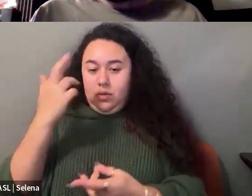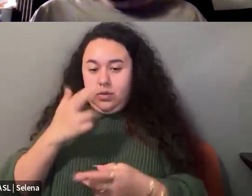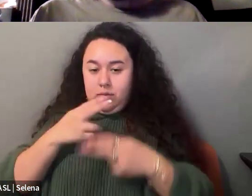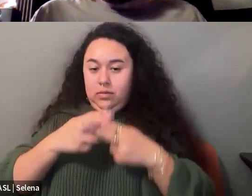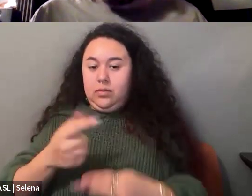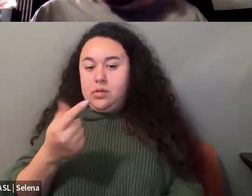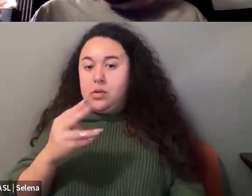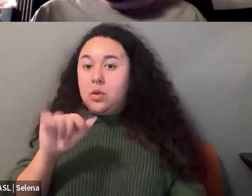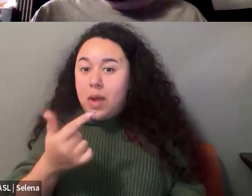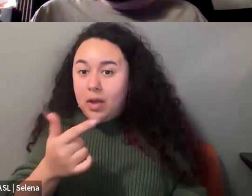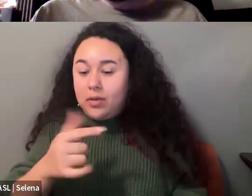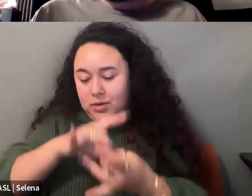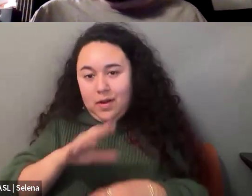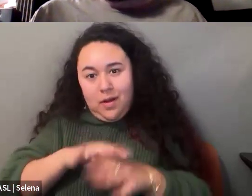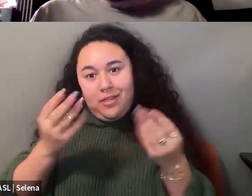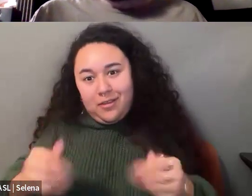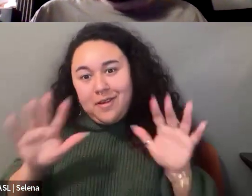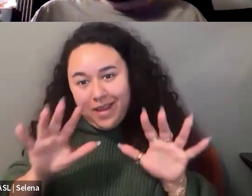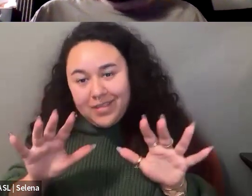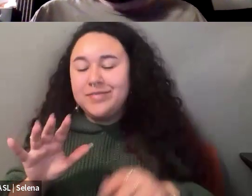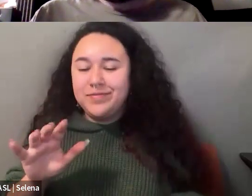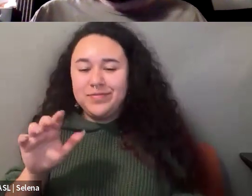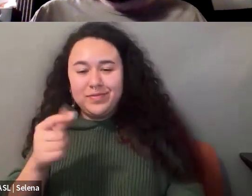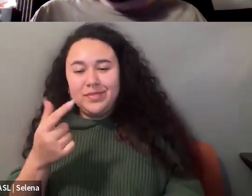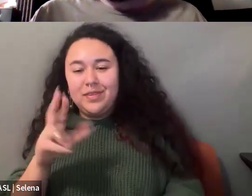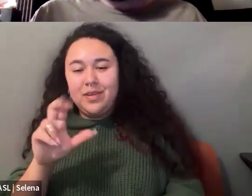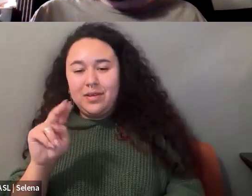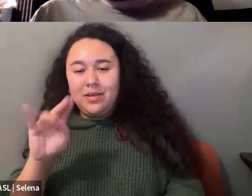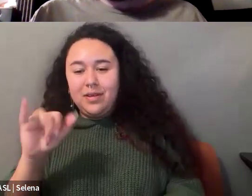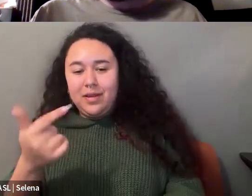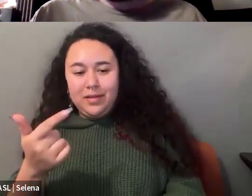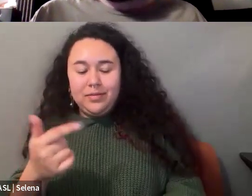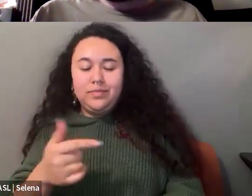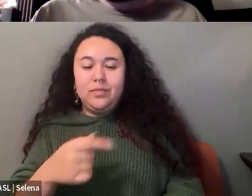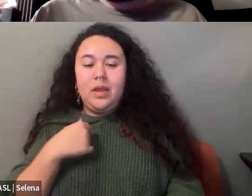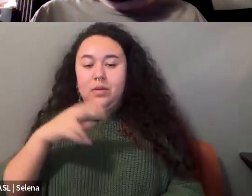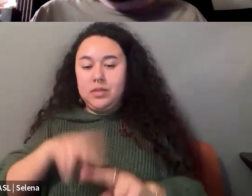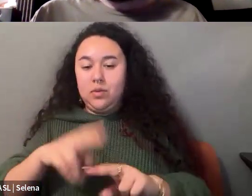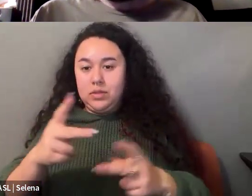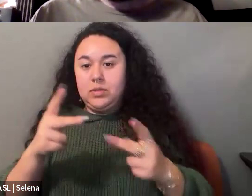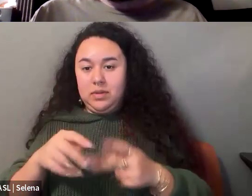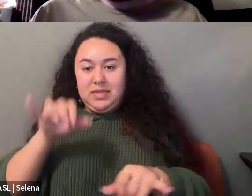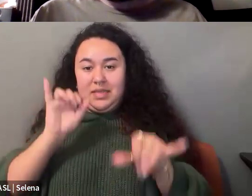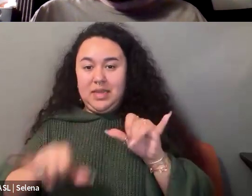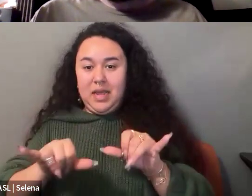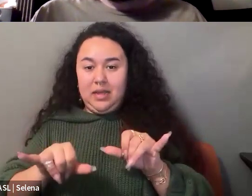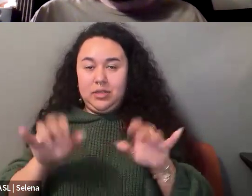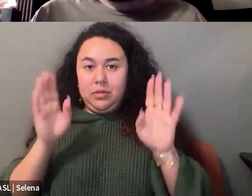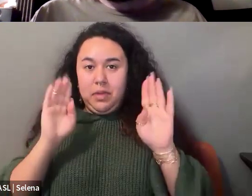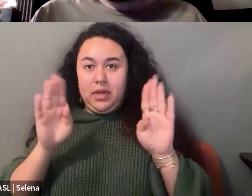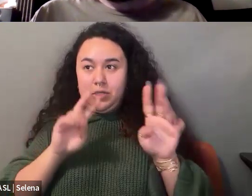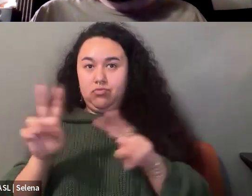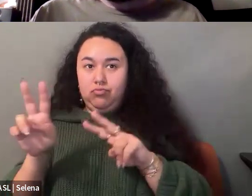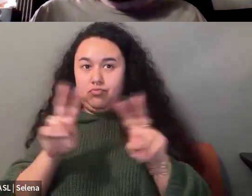call it grounding. Yeah, Um, but I'll 100%. sit down in one spot and just stay there and pay